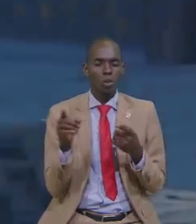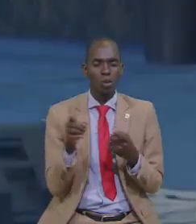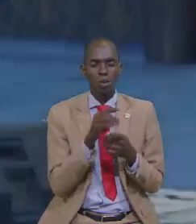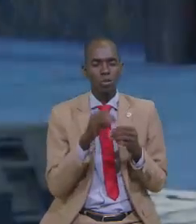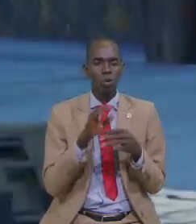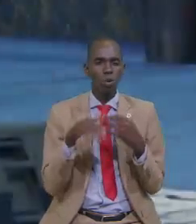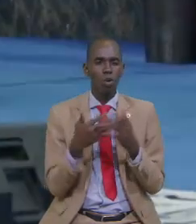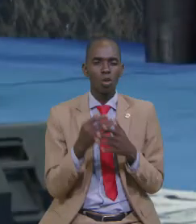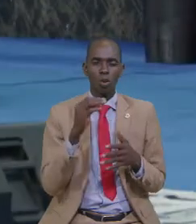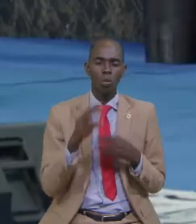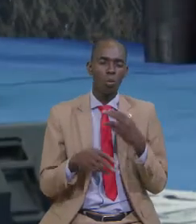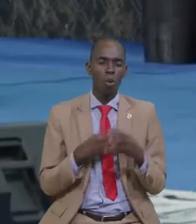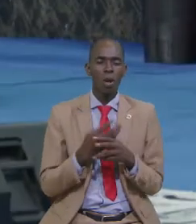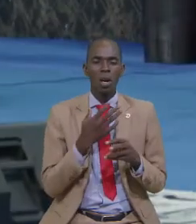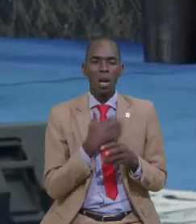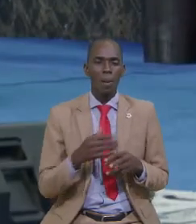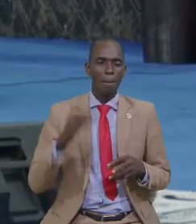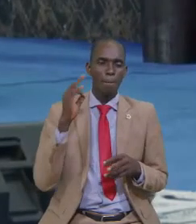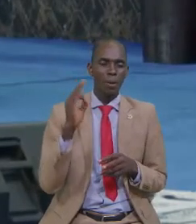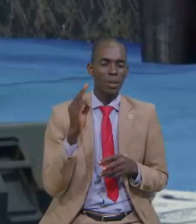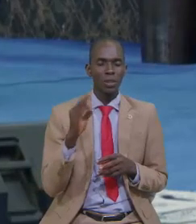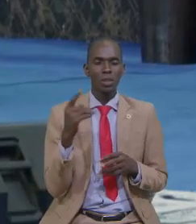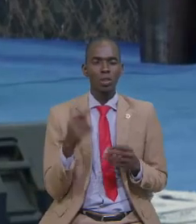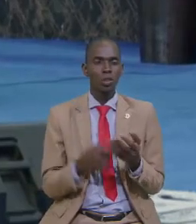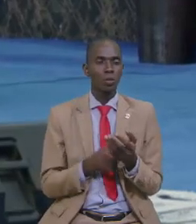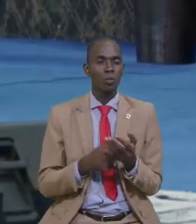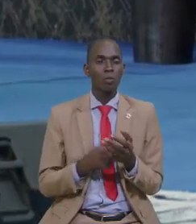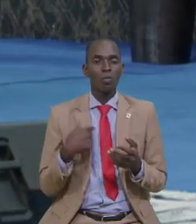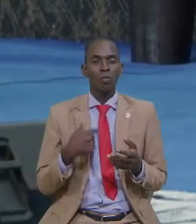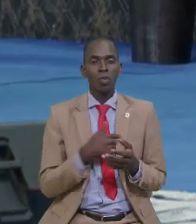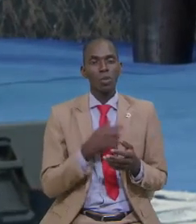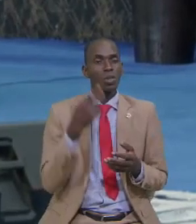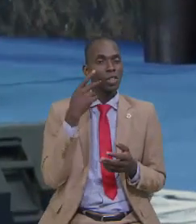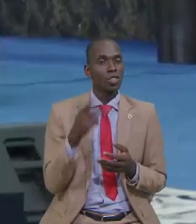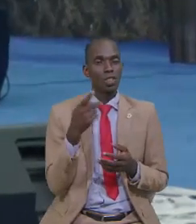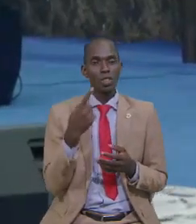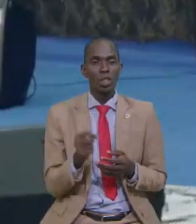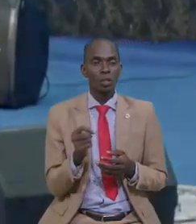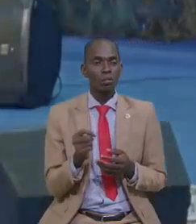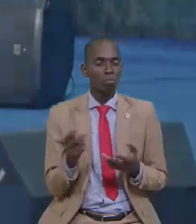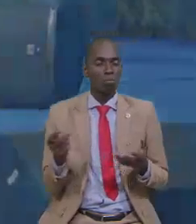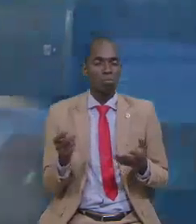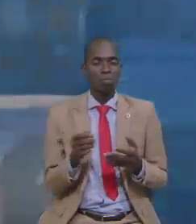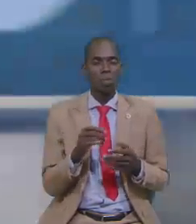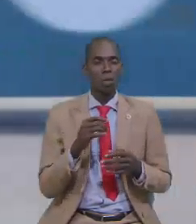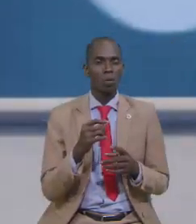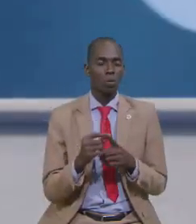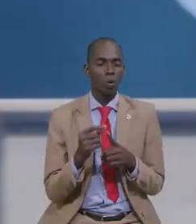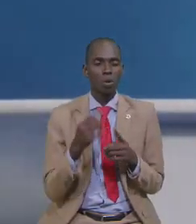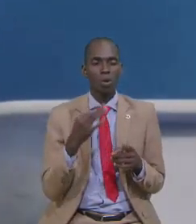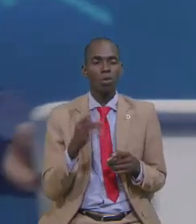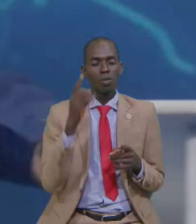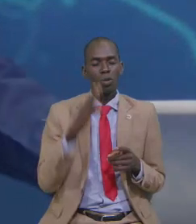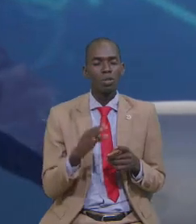creature. No one exempted. You see the love of God. He didn't say go and preach to the Jews that they will